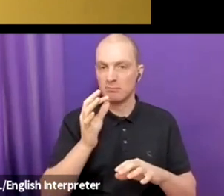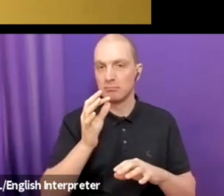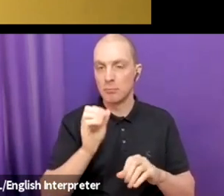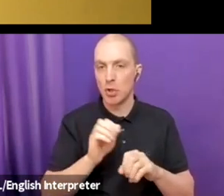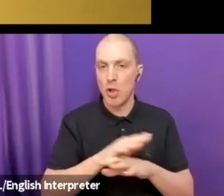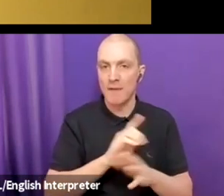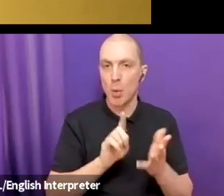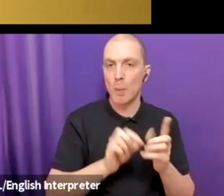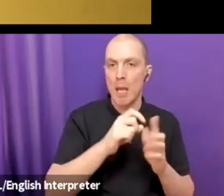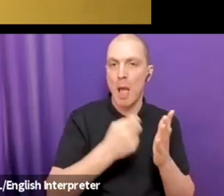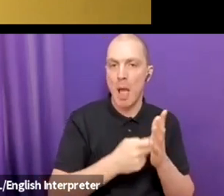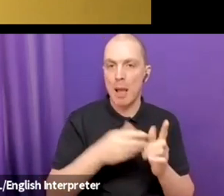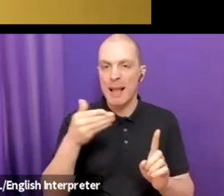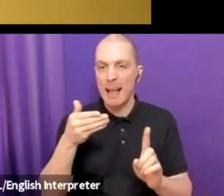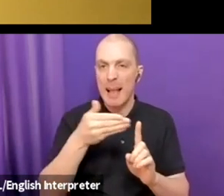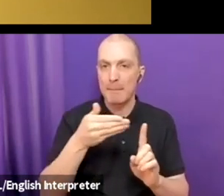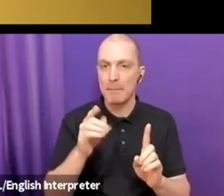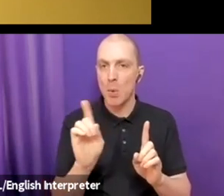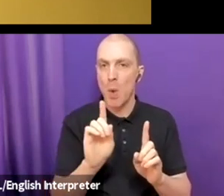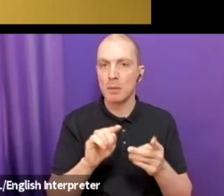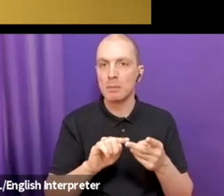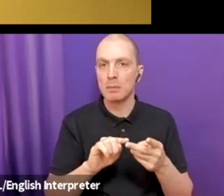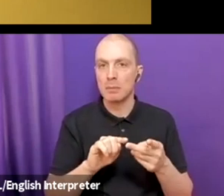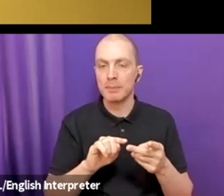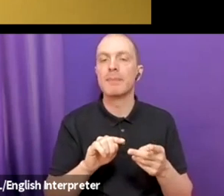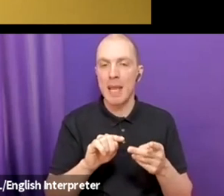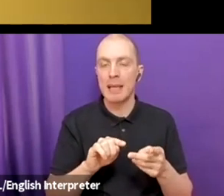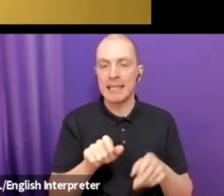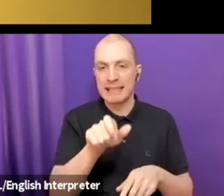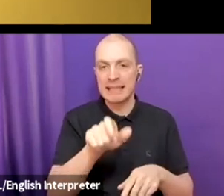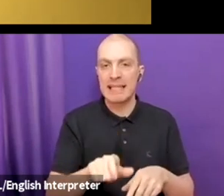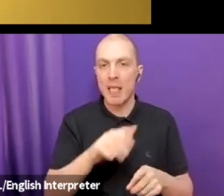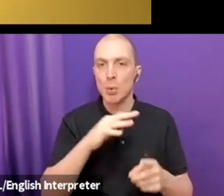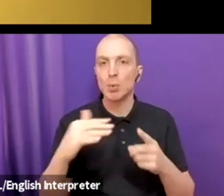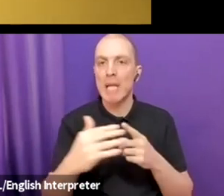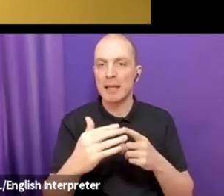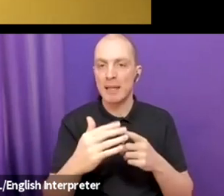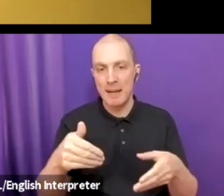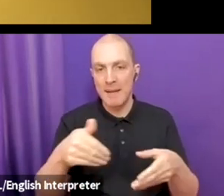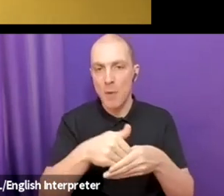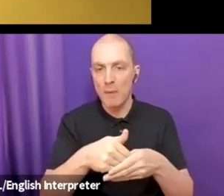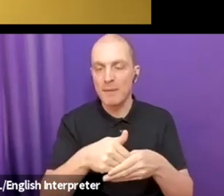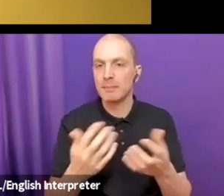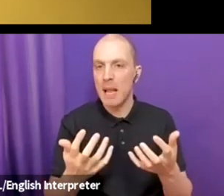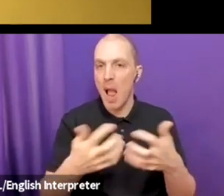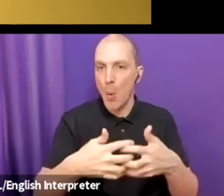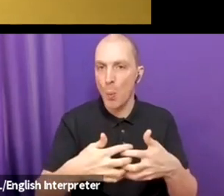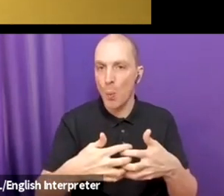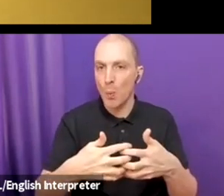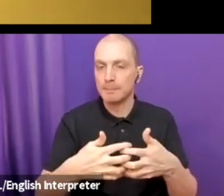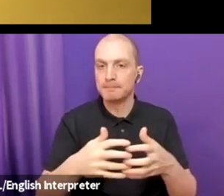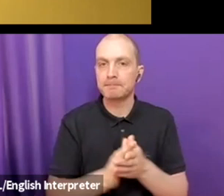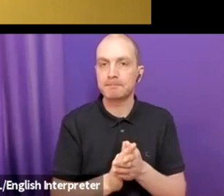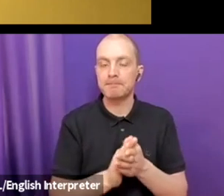including their goals and the importance of civil society participation and our role as a NHRI. So let me start with